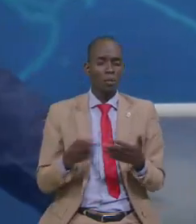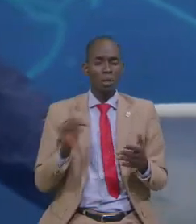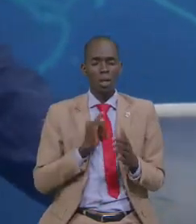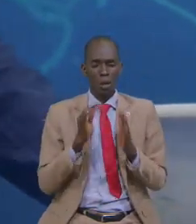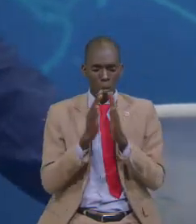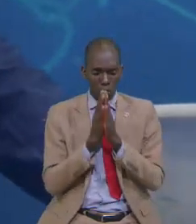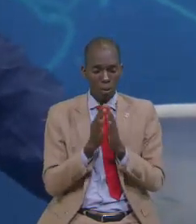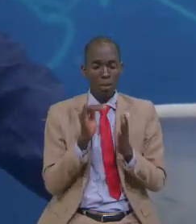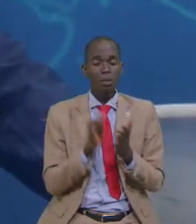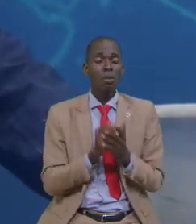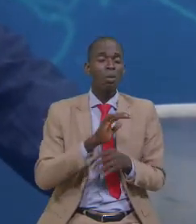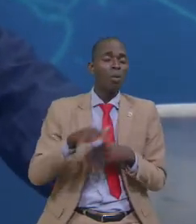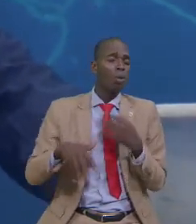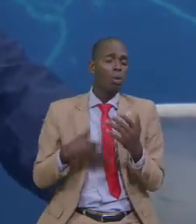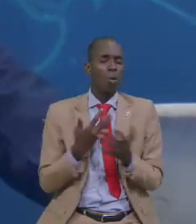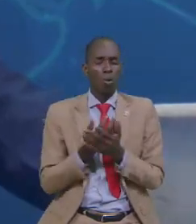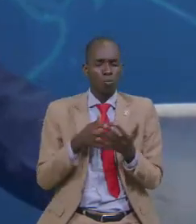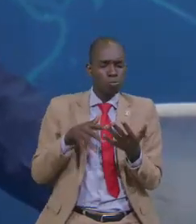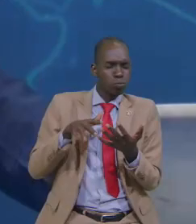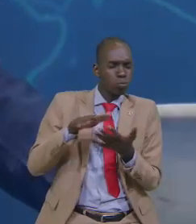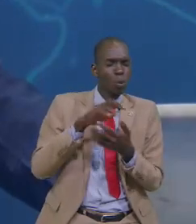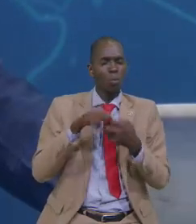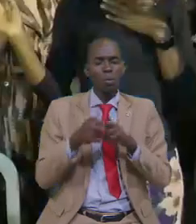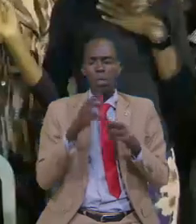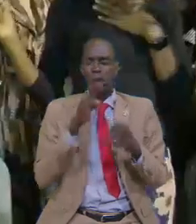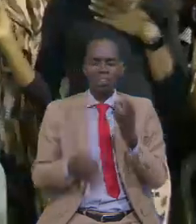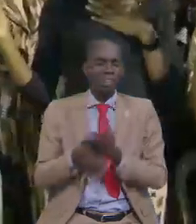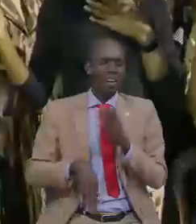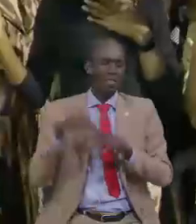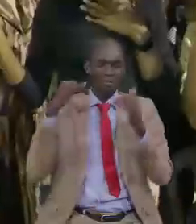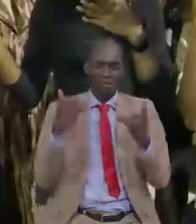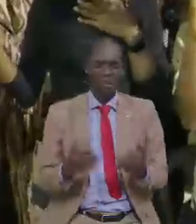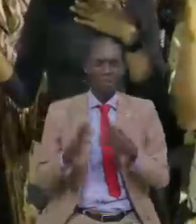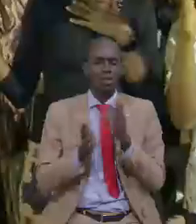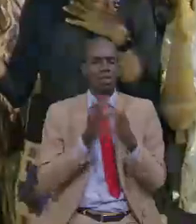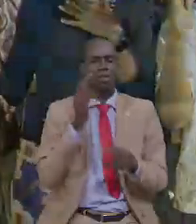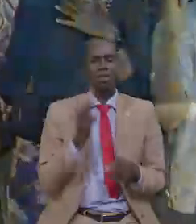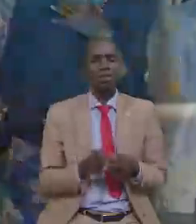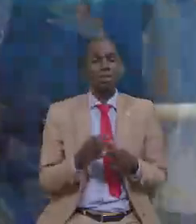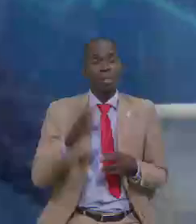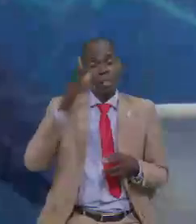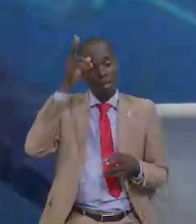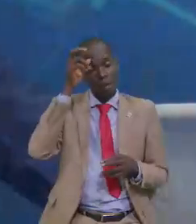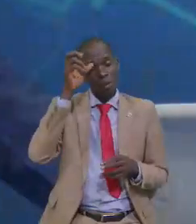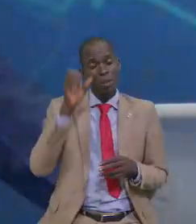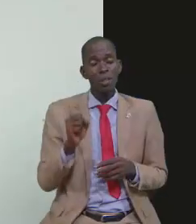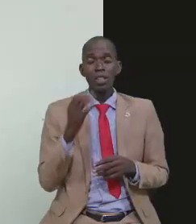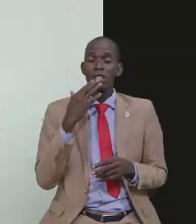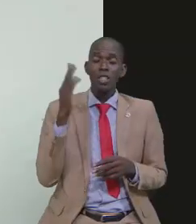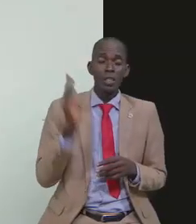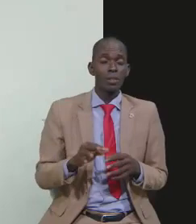all those problems are cast out right now. Demons, evil